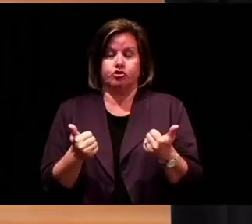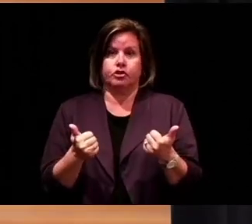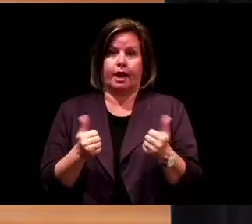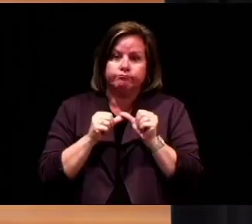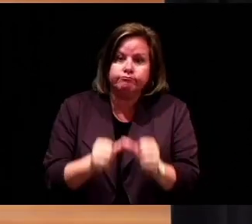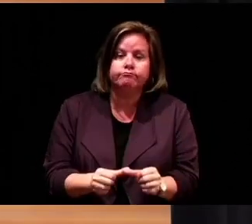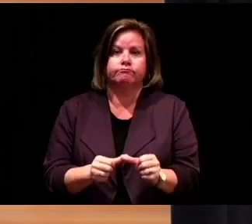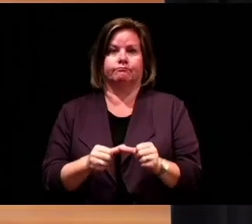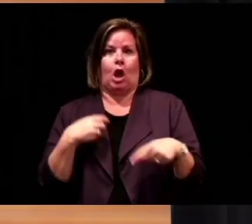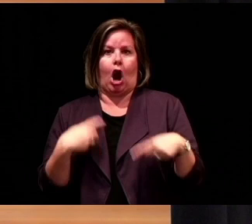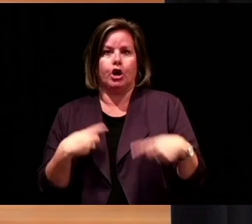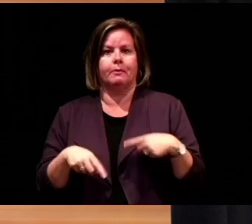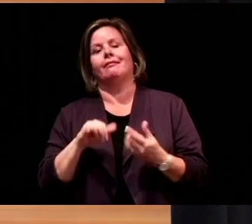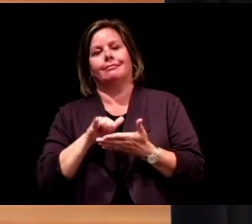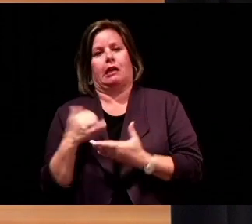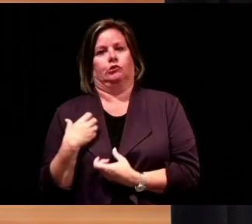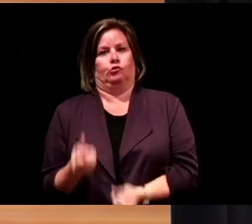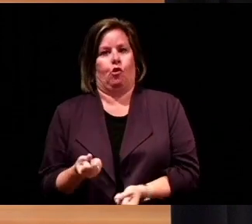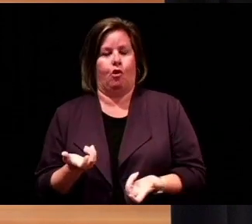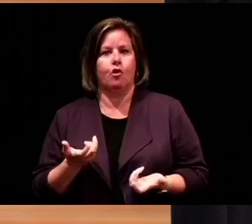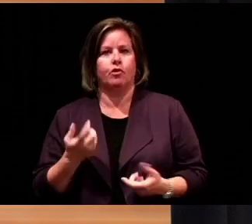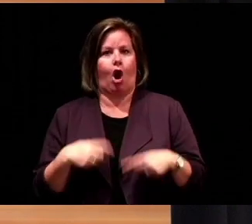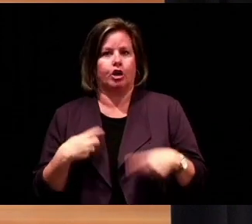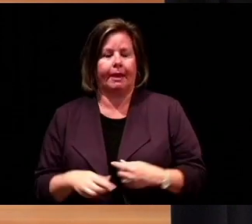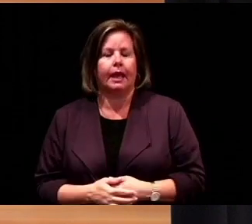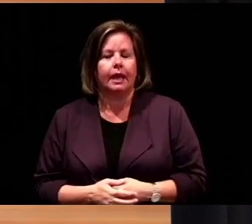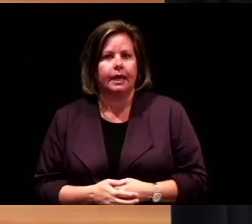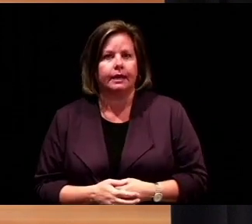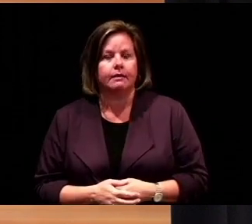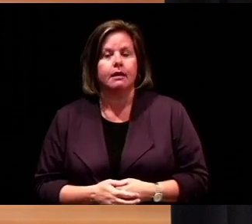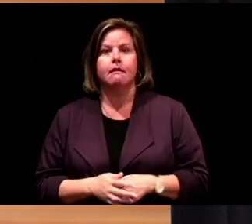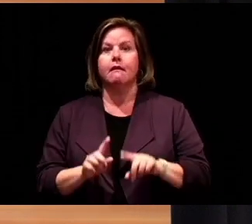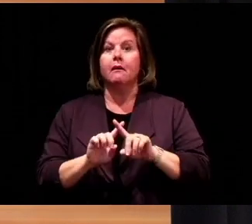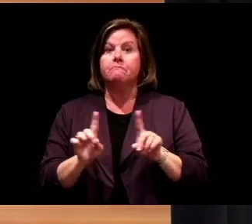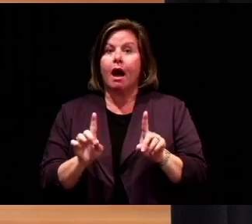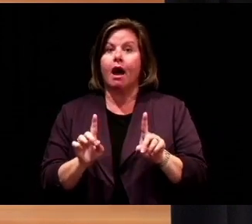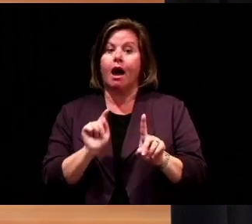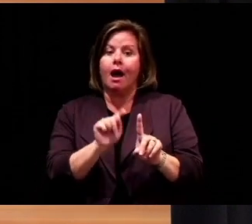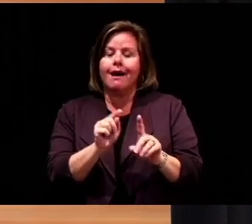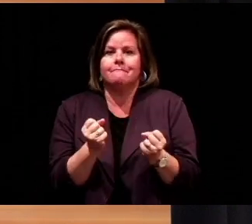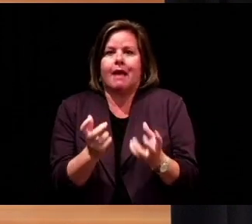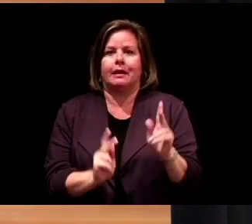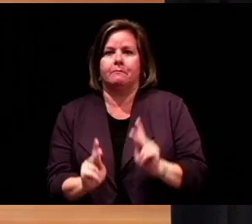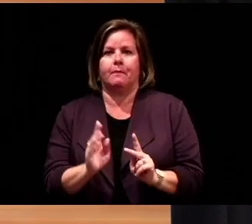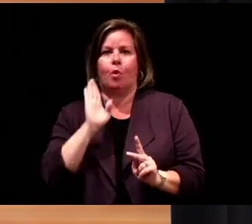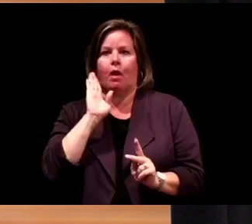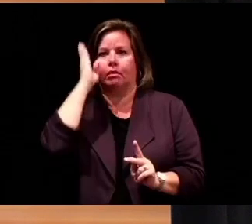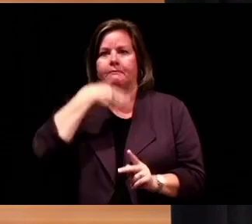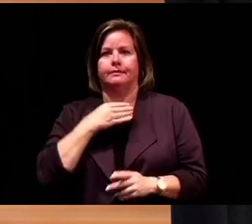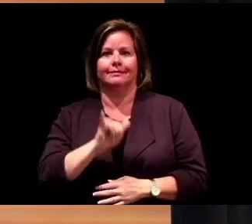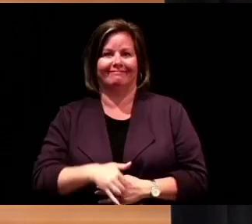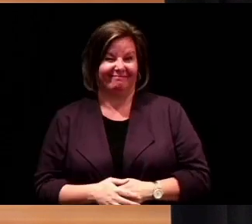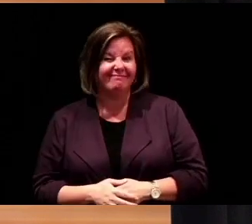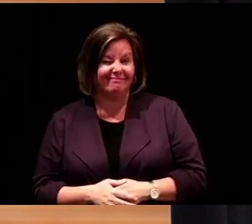consistently decreased. Actually, the city was doing everything they could to keep it integrated and integrate the city. It just didn't happen for whatever